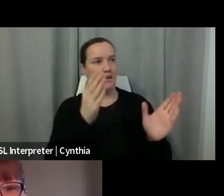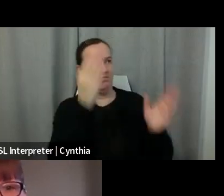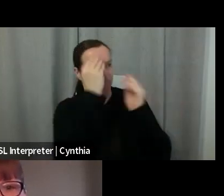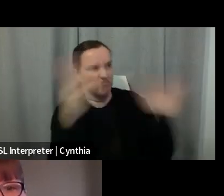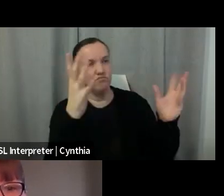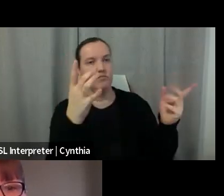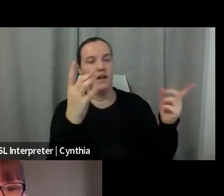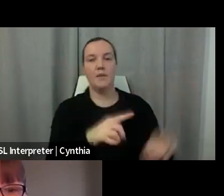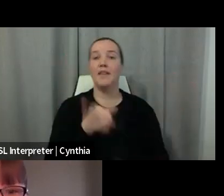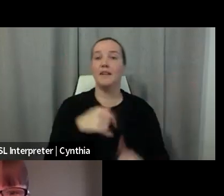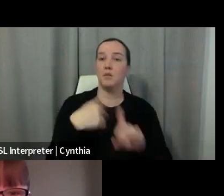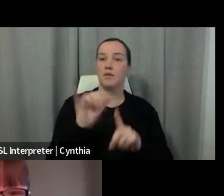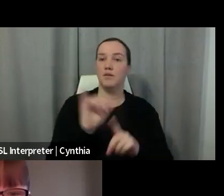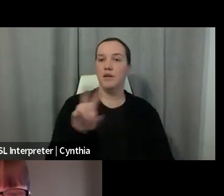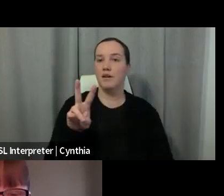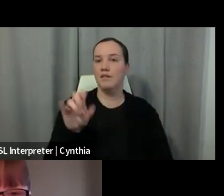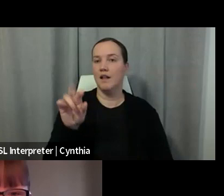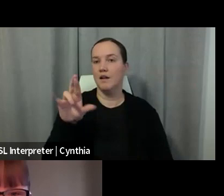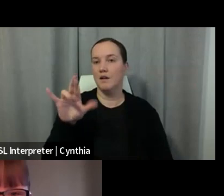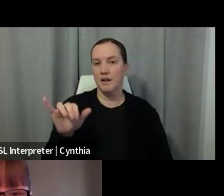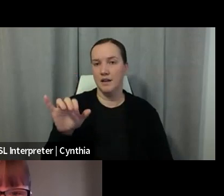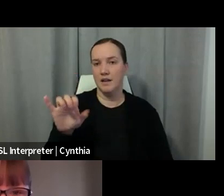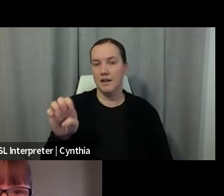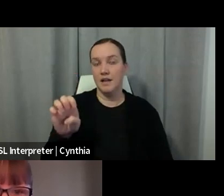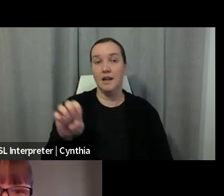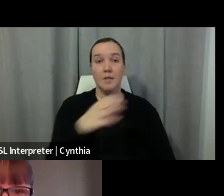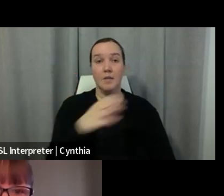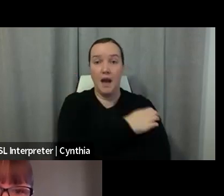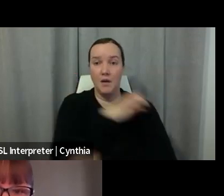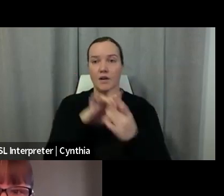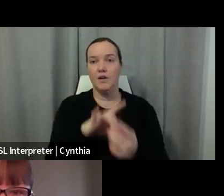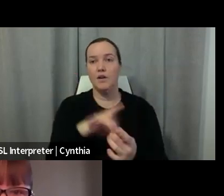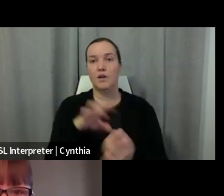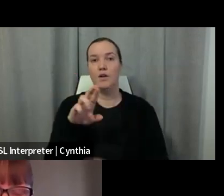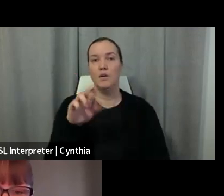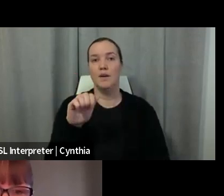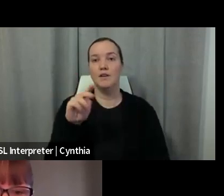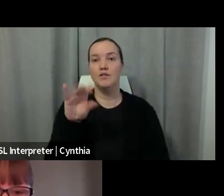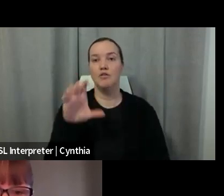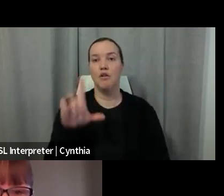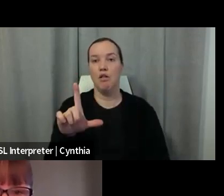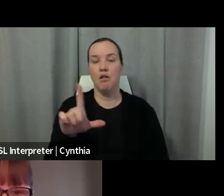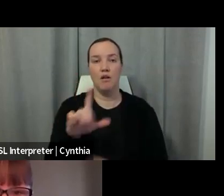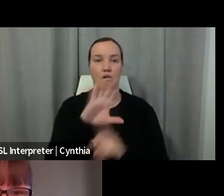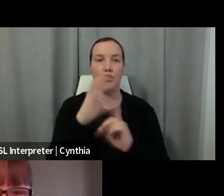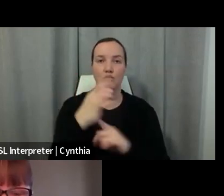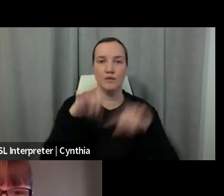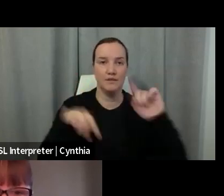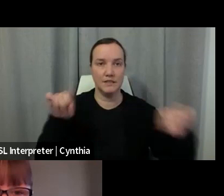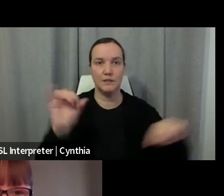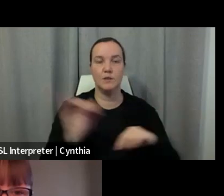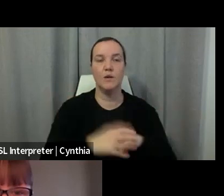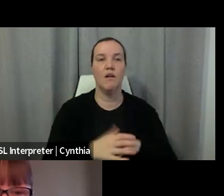power. Thank you, Valerie's added the power, racial or cultural differences. So thank you for that. Well, let's move into what helps it go well.